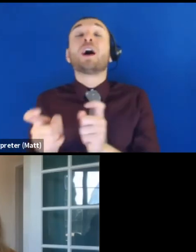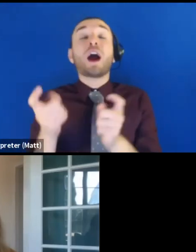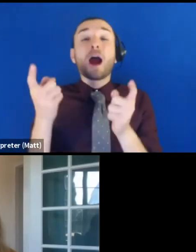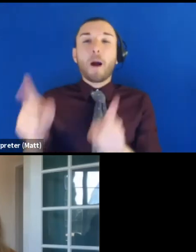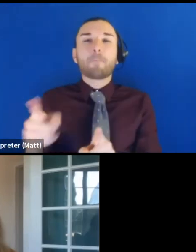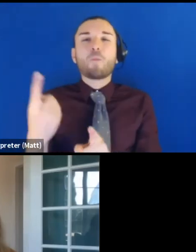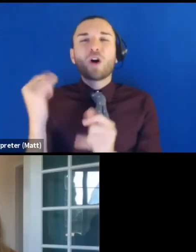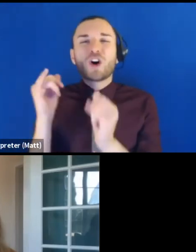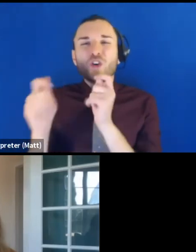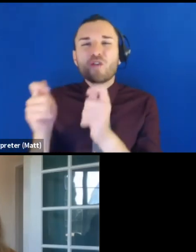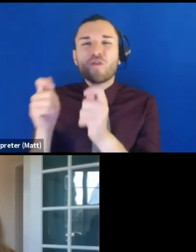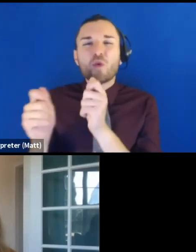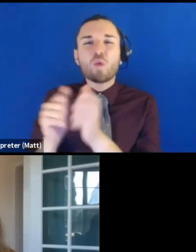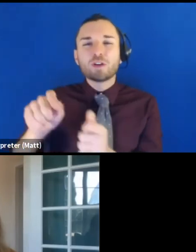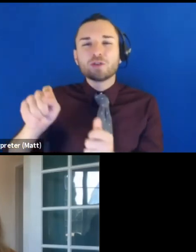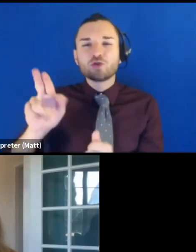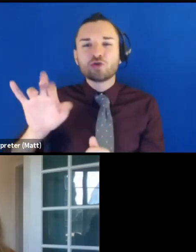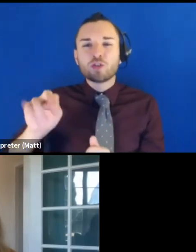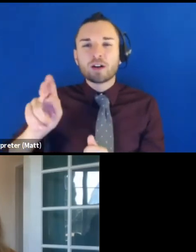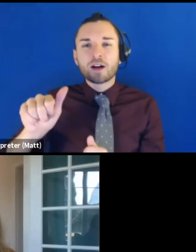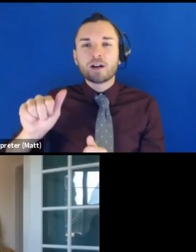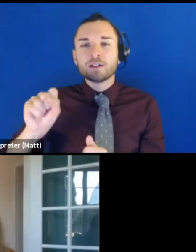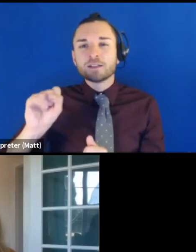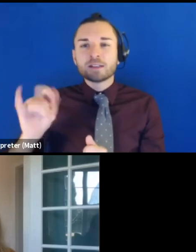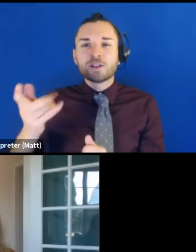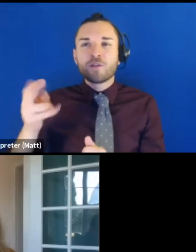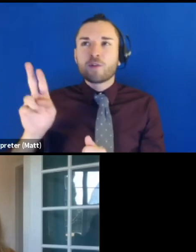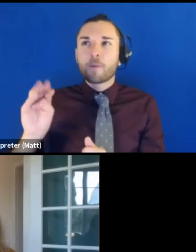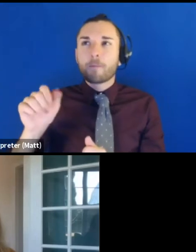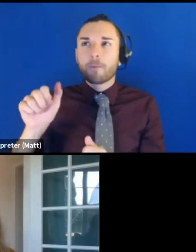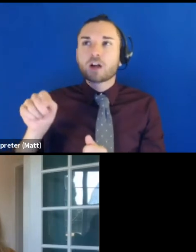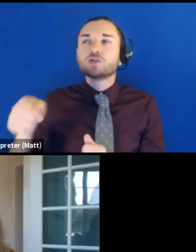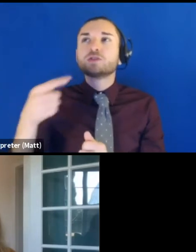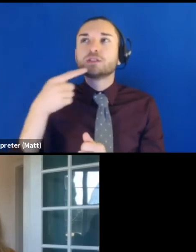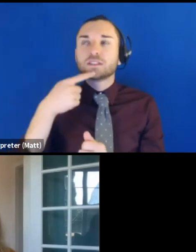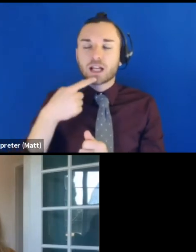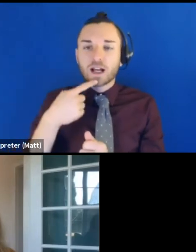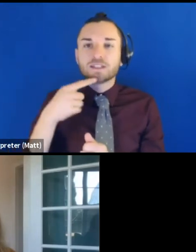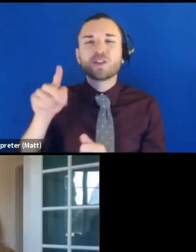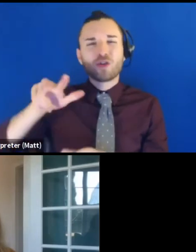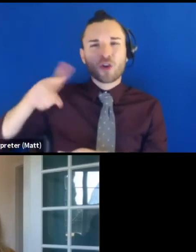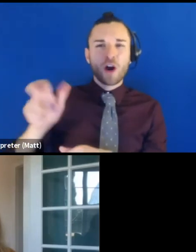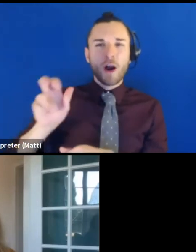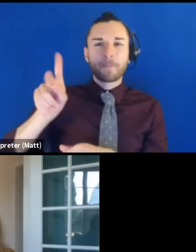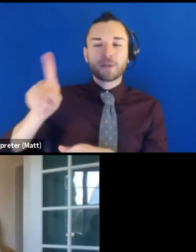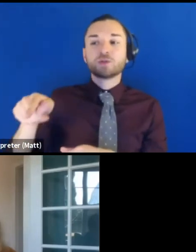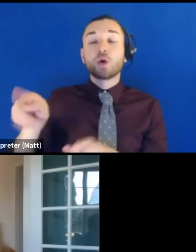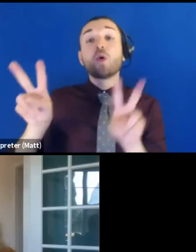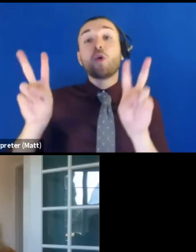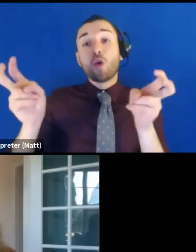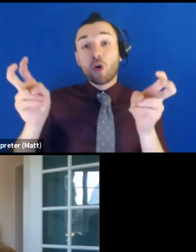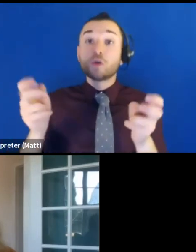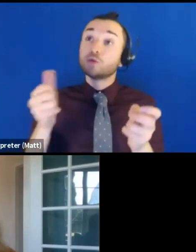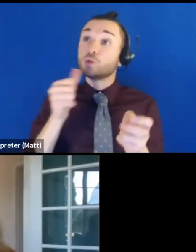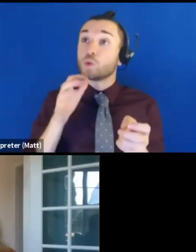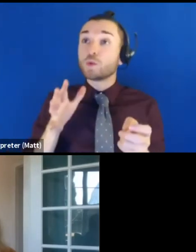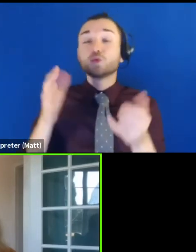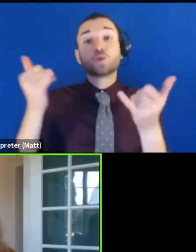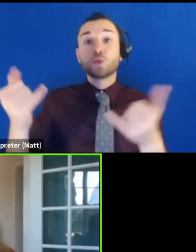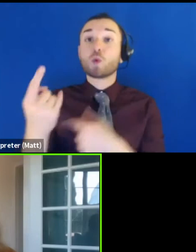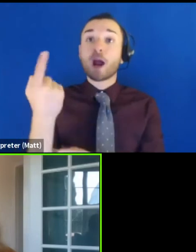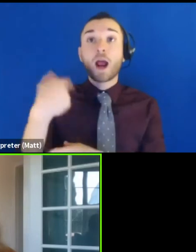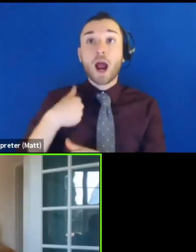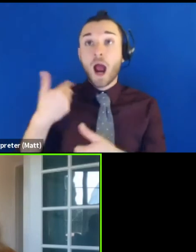show. And she was talking about, I think it's the third episode, and it's called Today I Am a Ma'am, like Today I Am a Man.